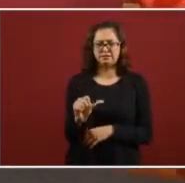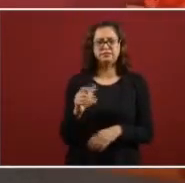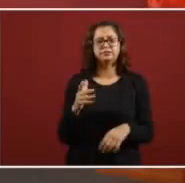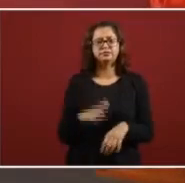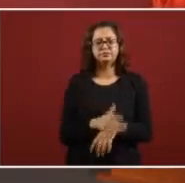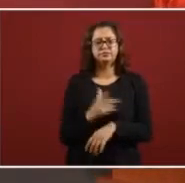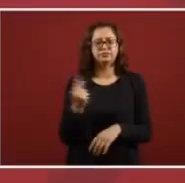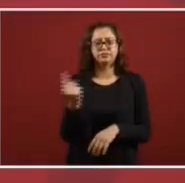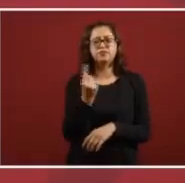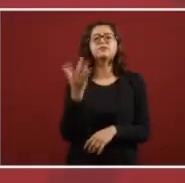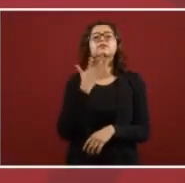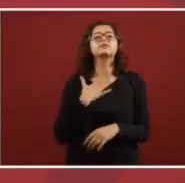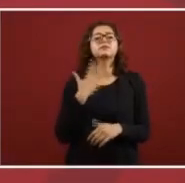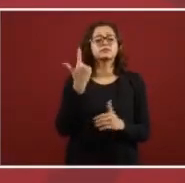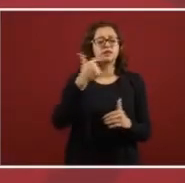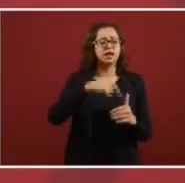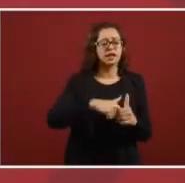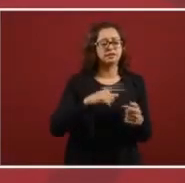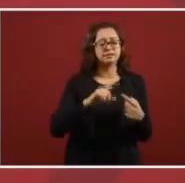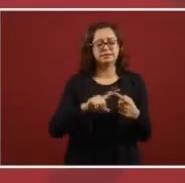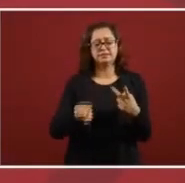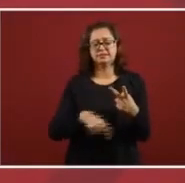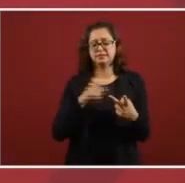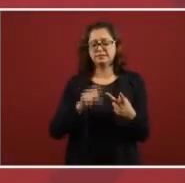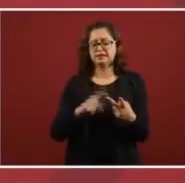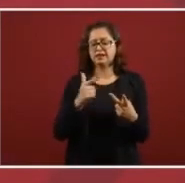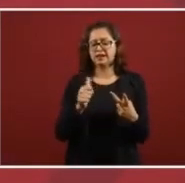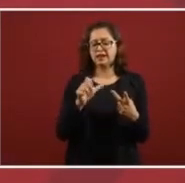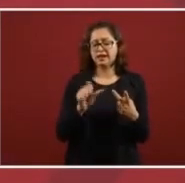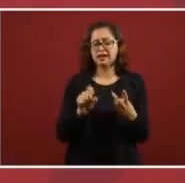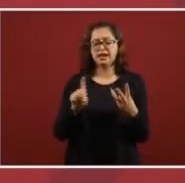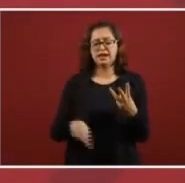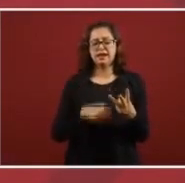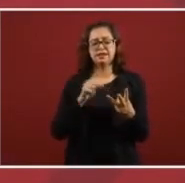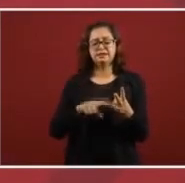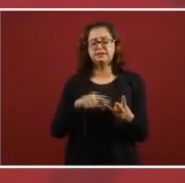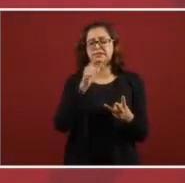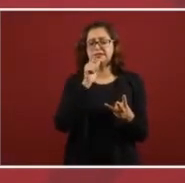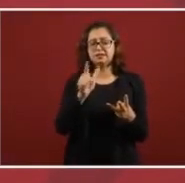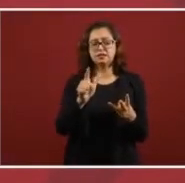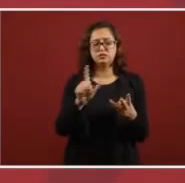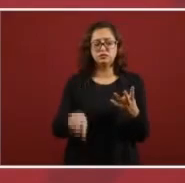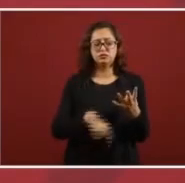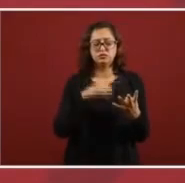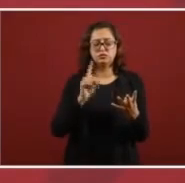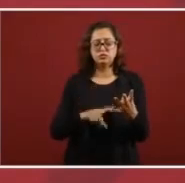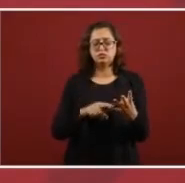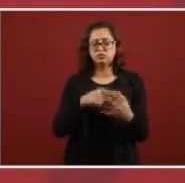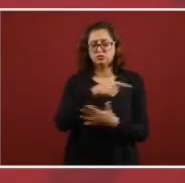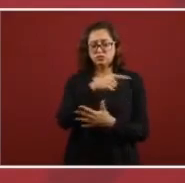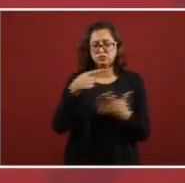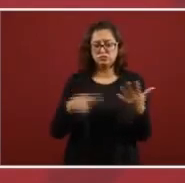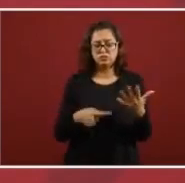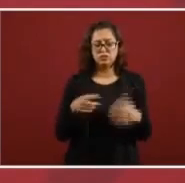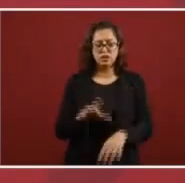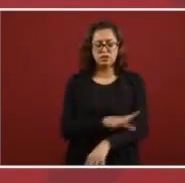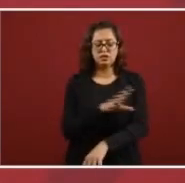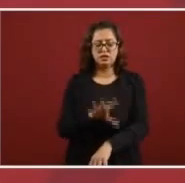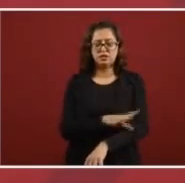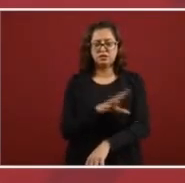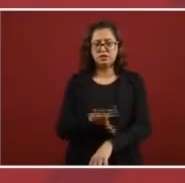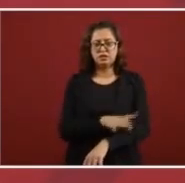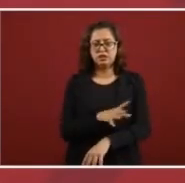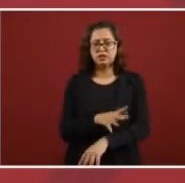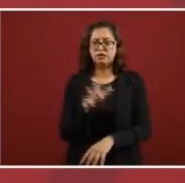charging, overcharging. Gasolina, gas, because if the price, luz, the gas, electricity, depende mucho, everything depends